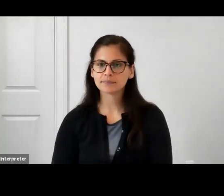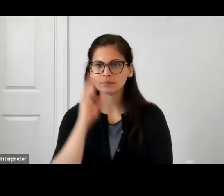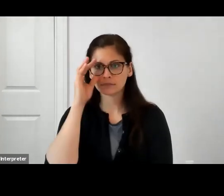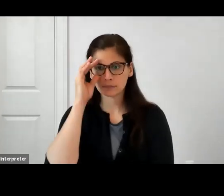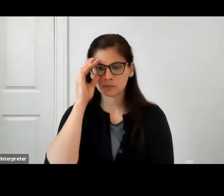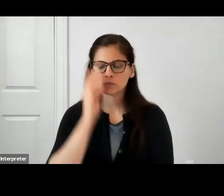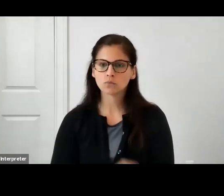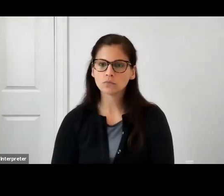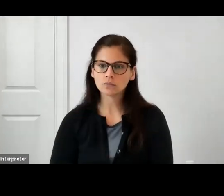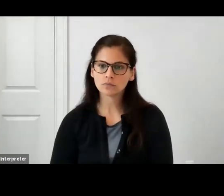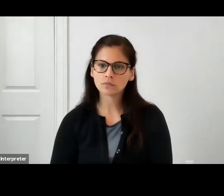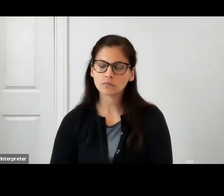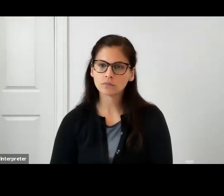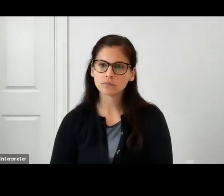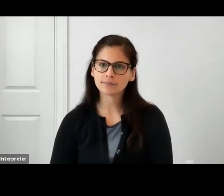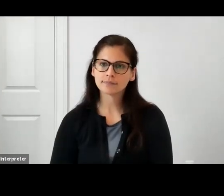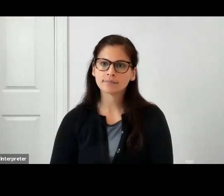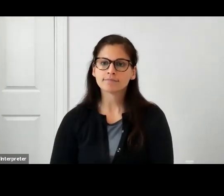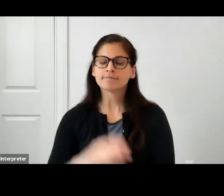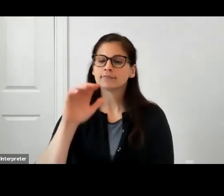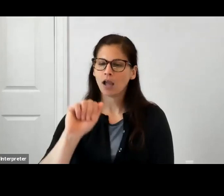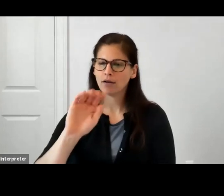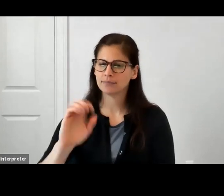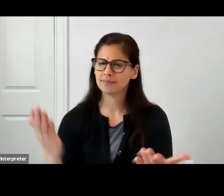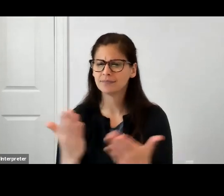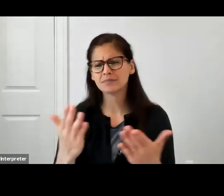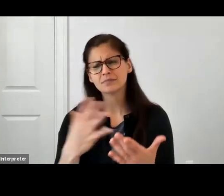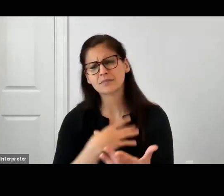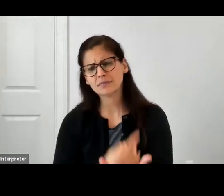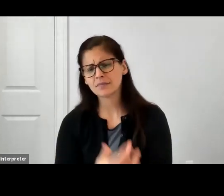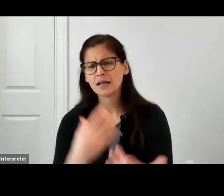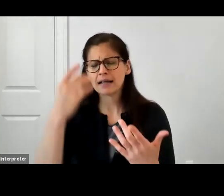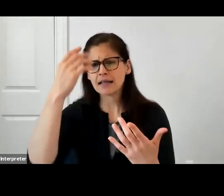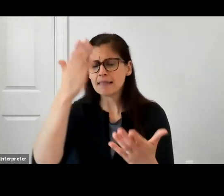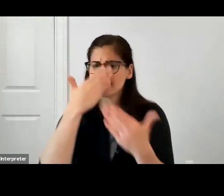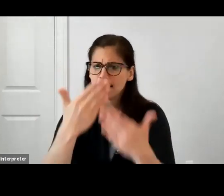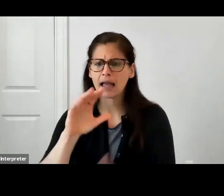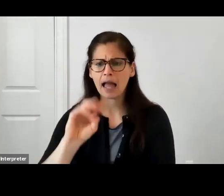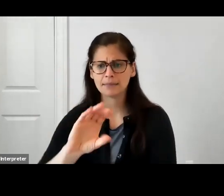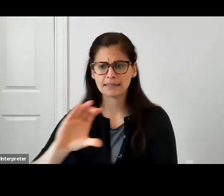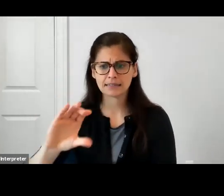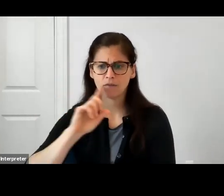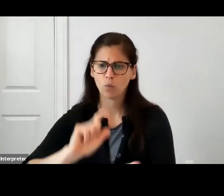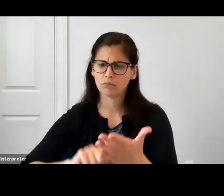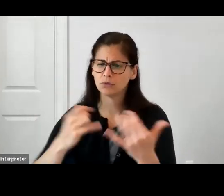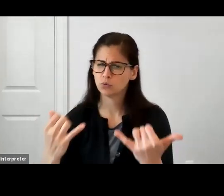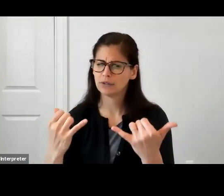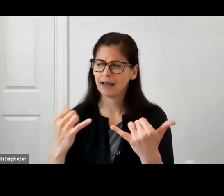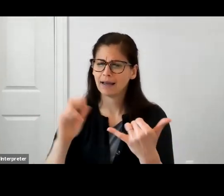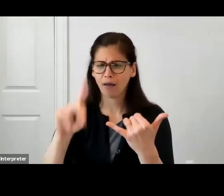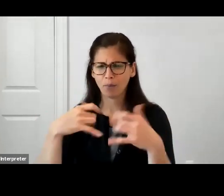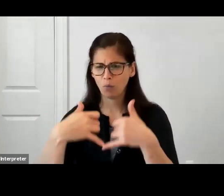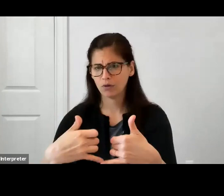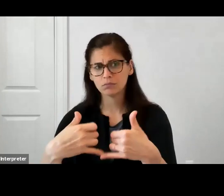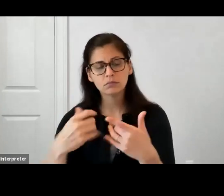To start, from all of us at ArtsEmerson, we'd like to thank so much the Mass Cultural Council for recognizing us today at the Up Awards,